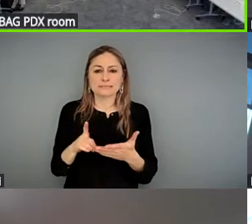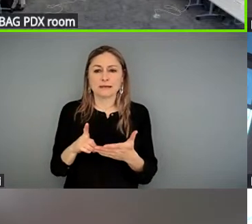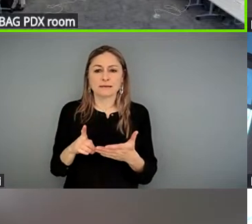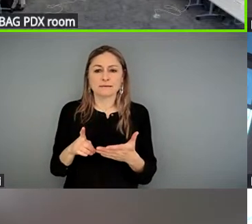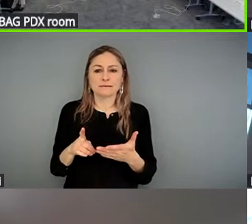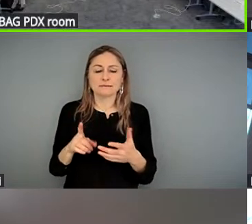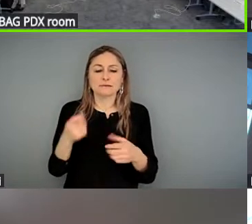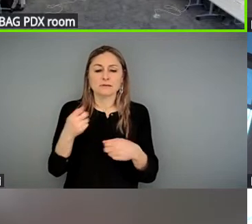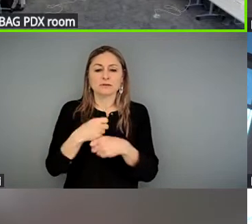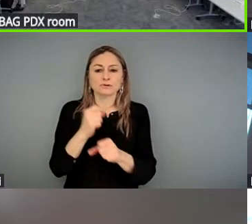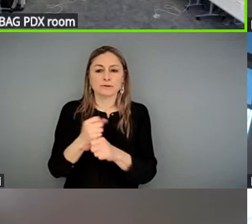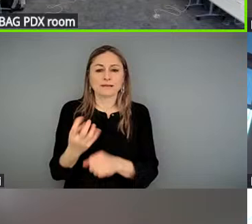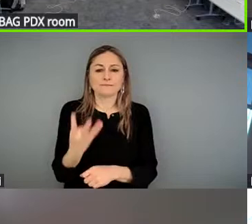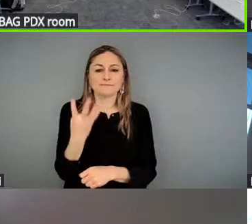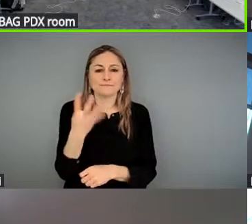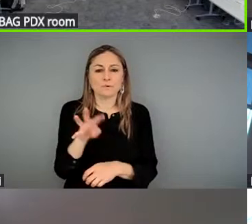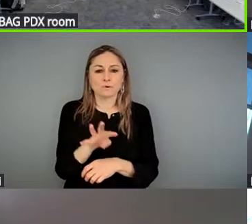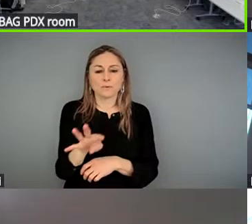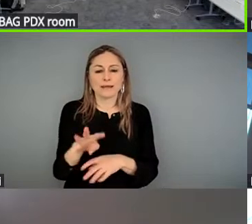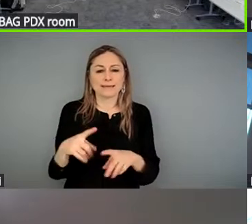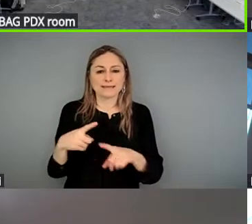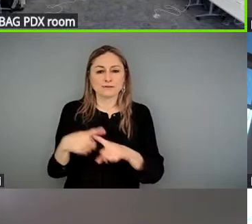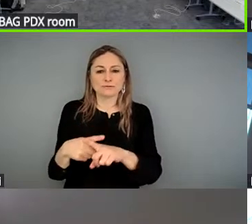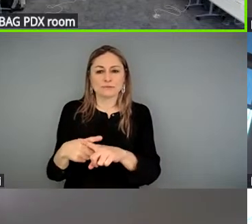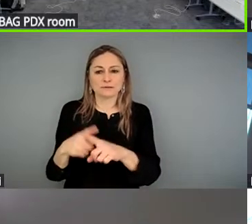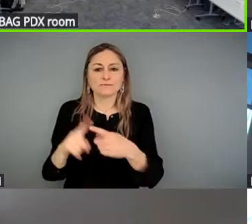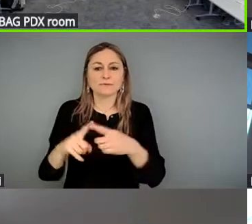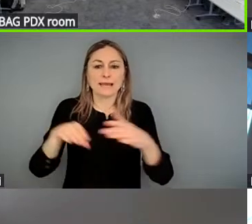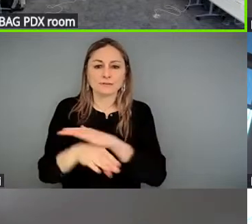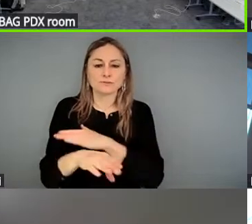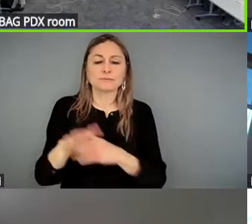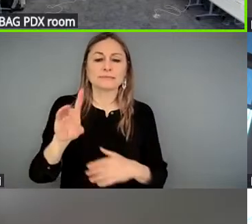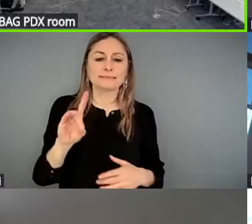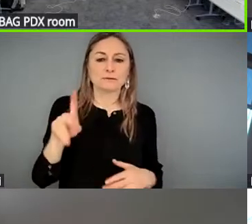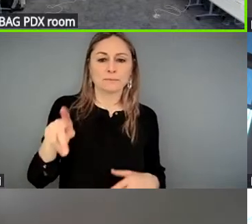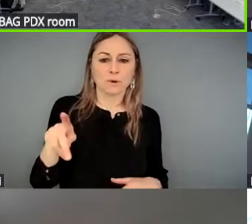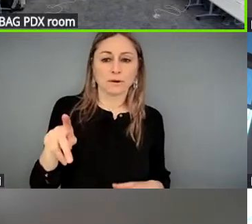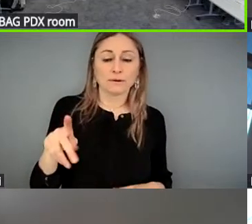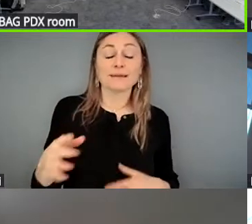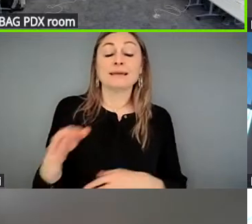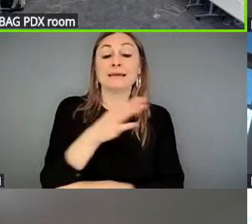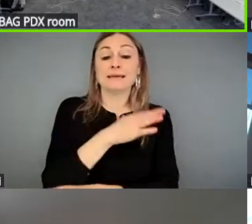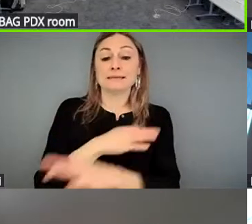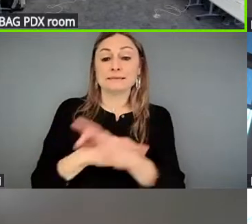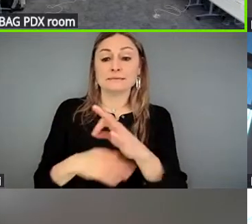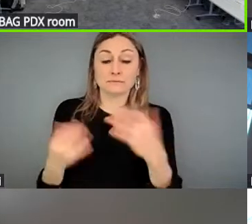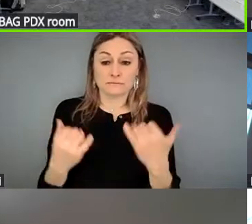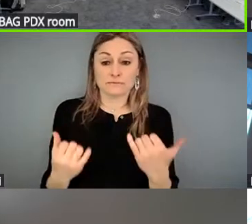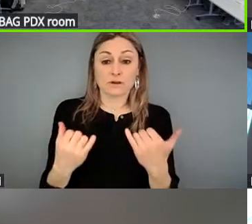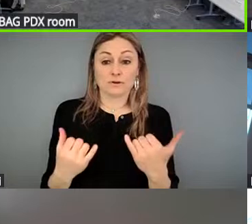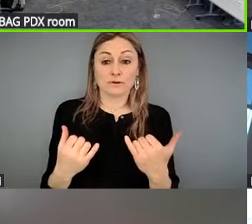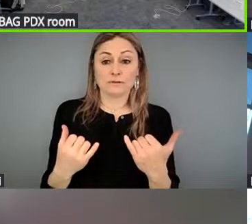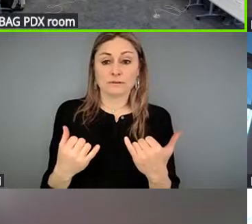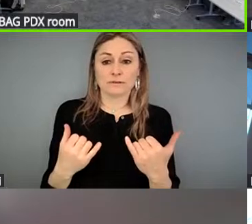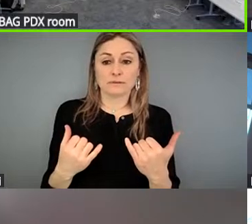create a four-way intersection with the entrance to Delta Park, rather than, and currently it's